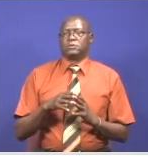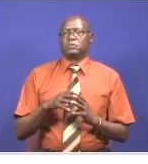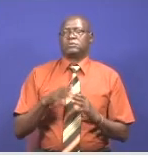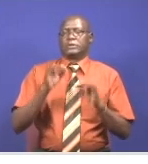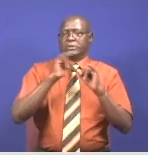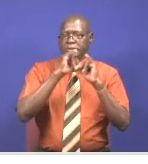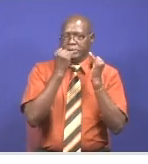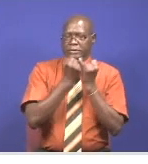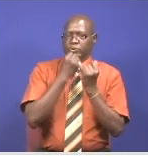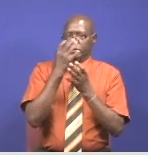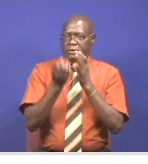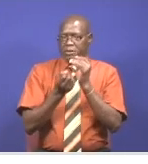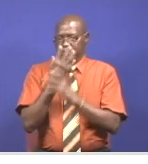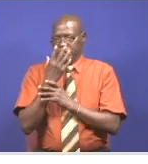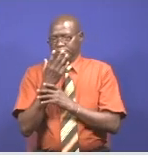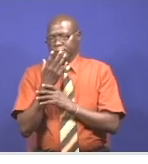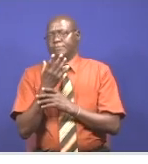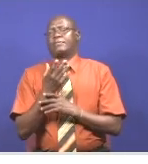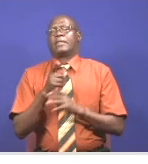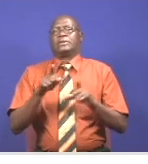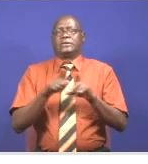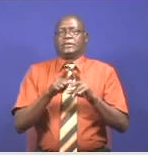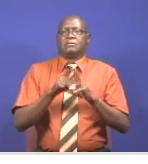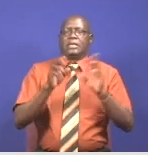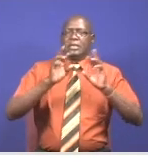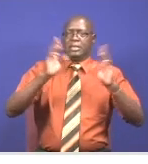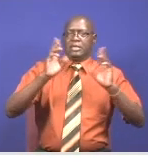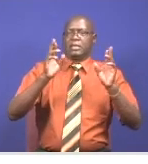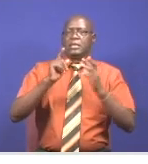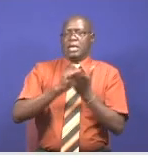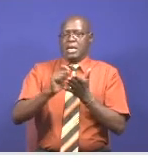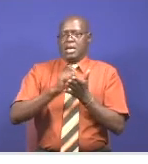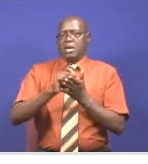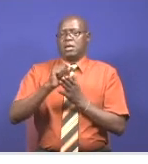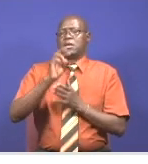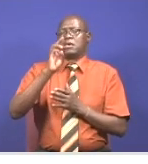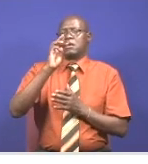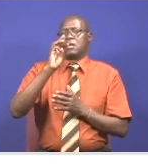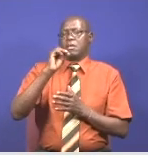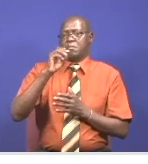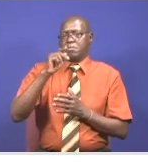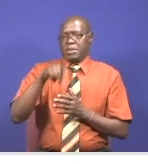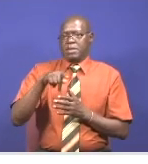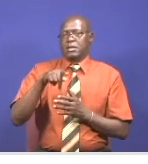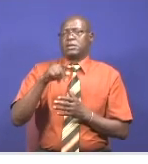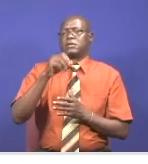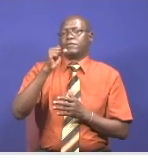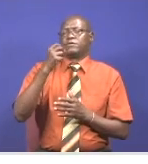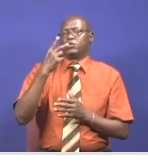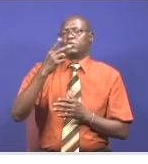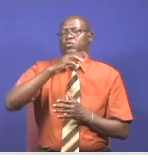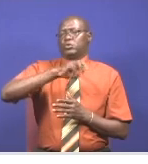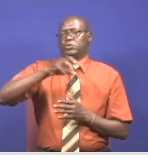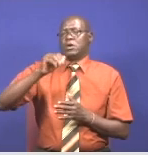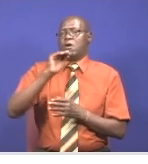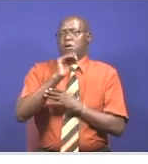institutions established. We have already written to the MPs in the 52 constituencies asking them to